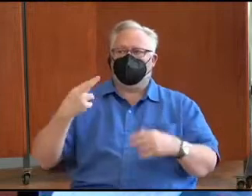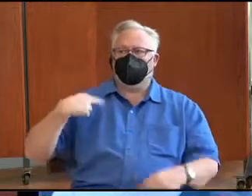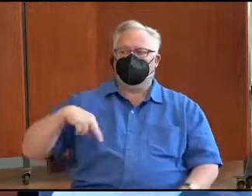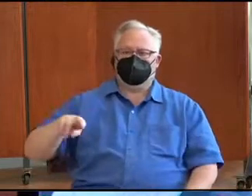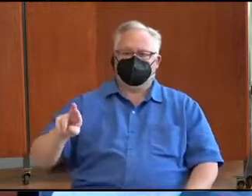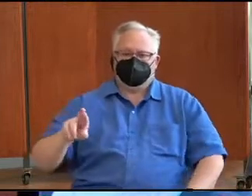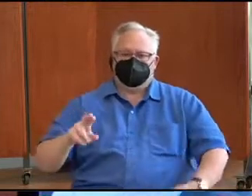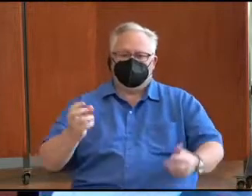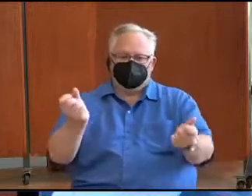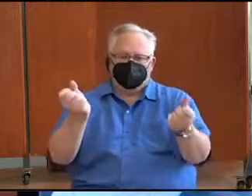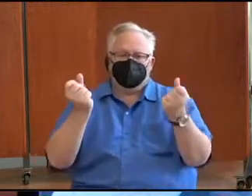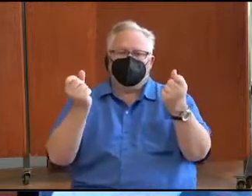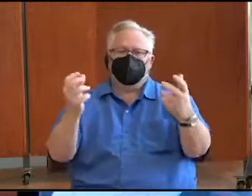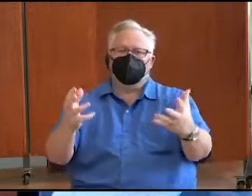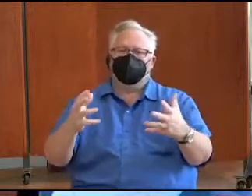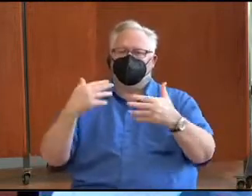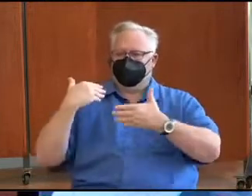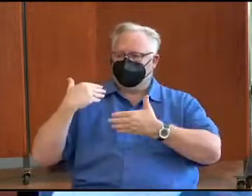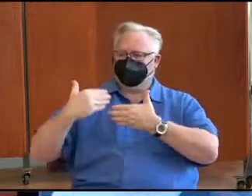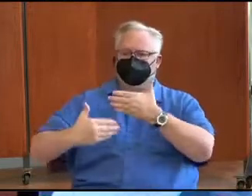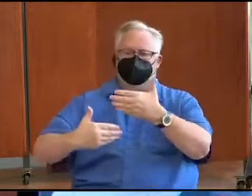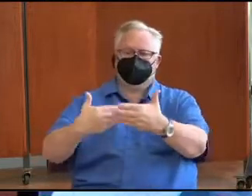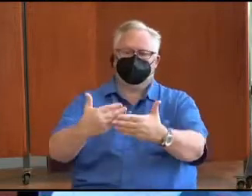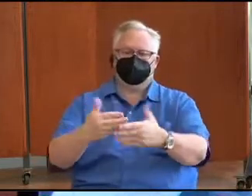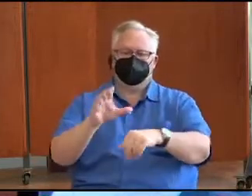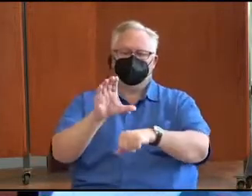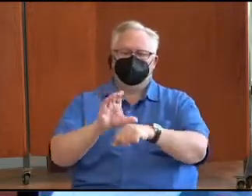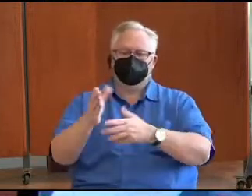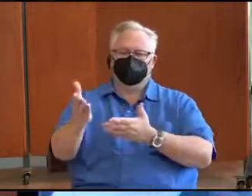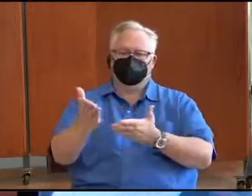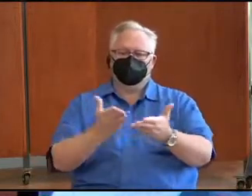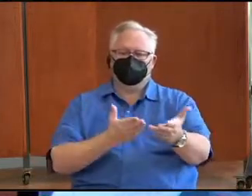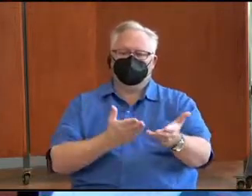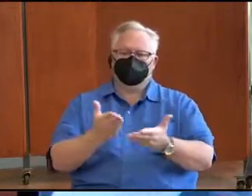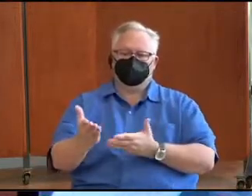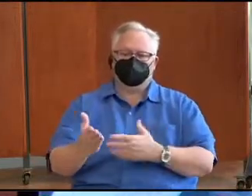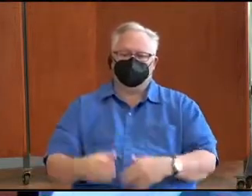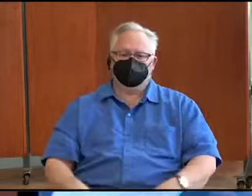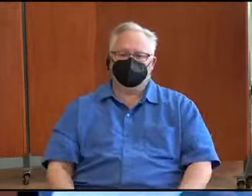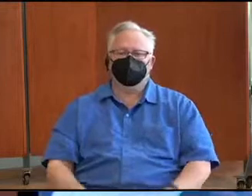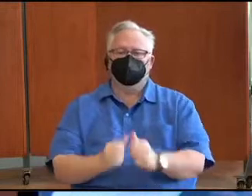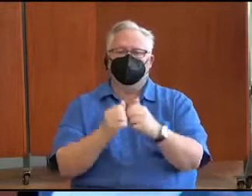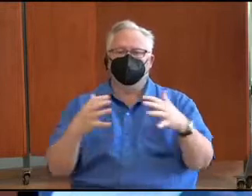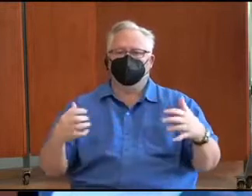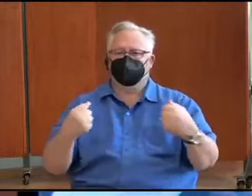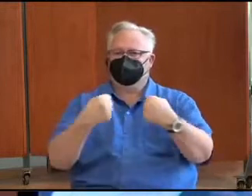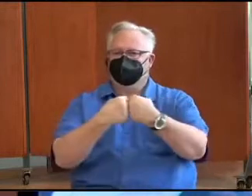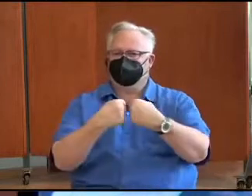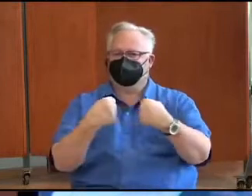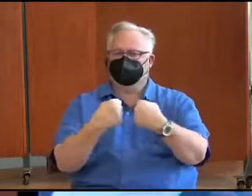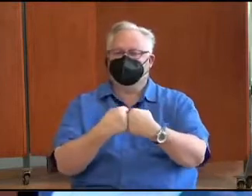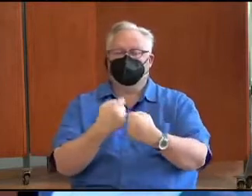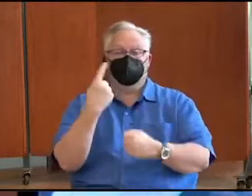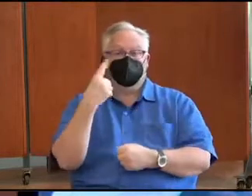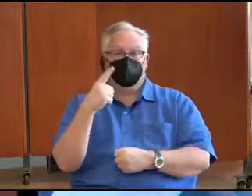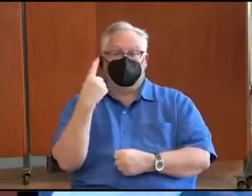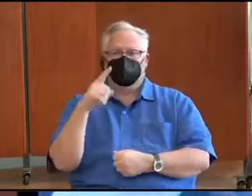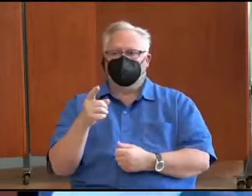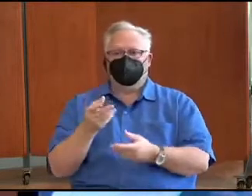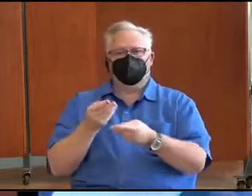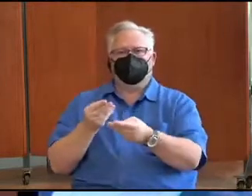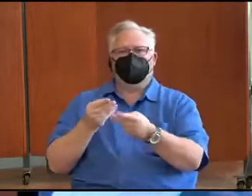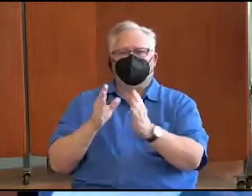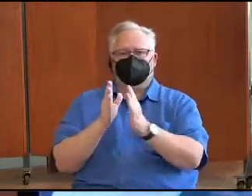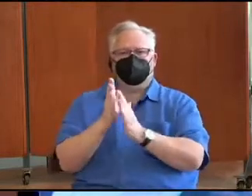multi-religious, multi-generational service sin fronteras, designed to feed the spirits